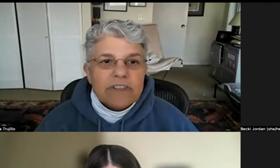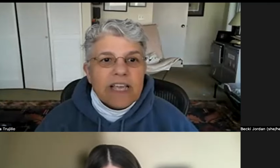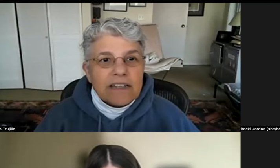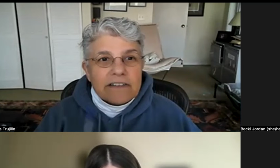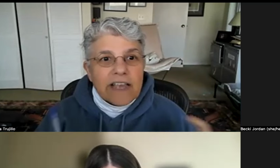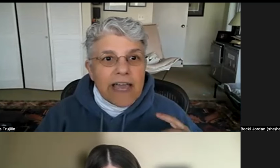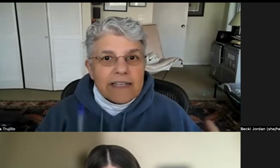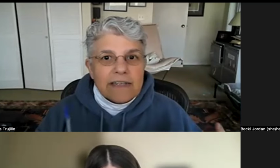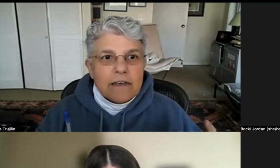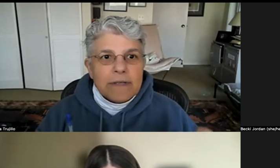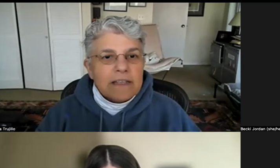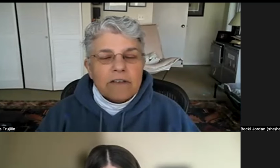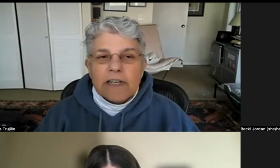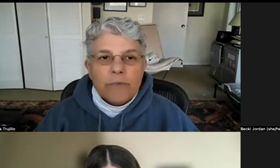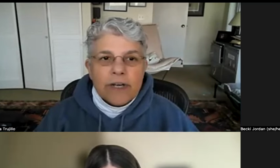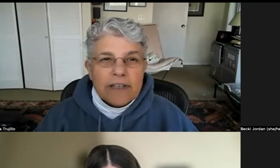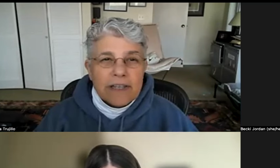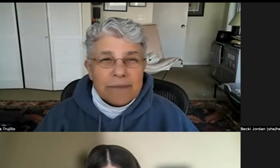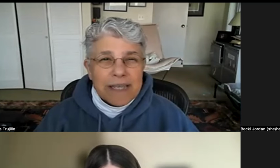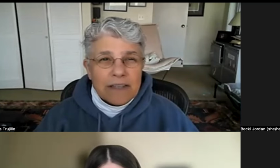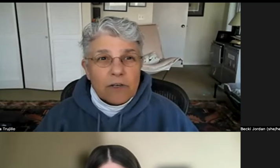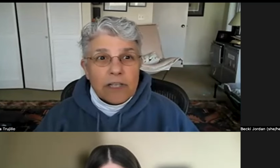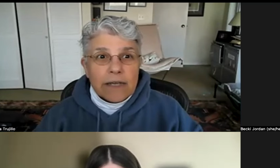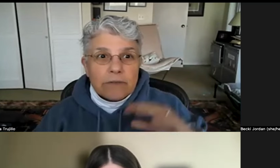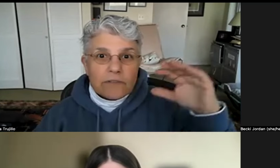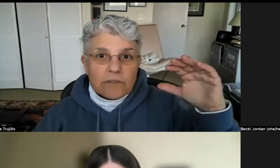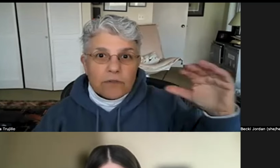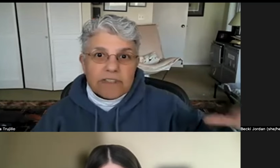So we just kind of chatted about that. So I didn't want to like make it